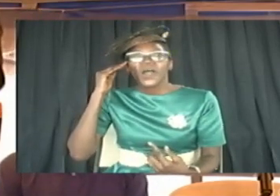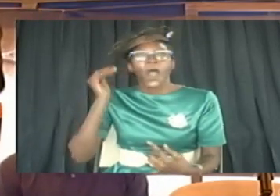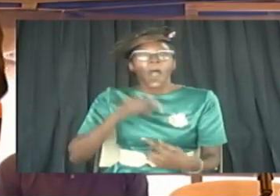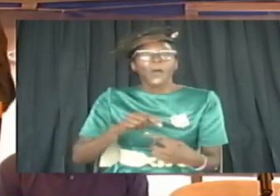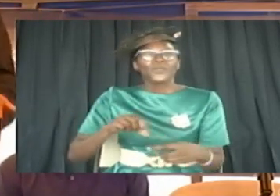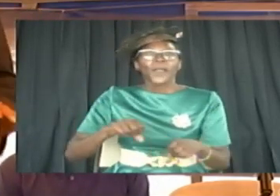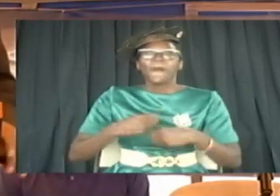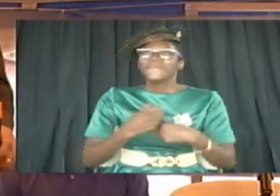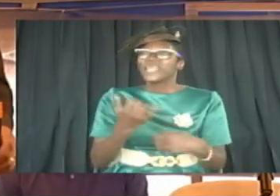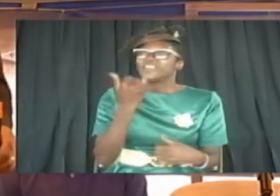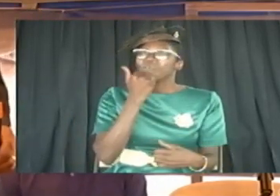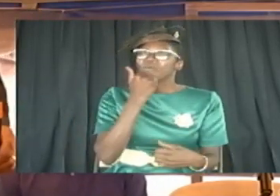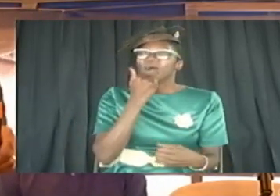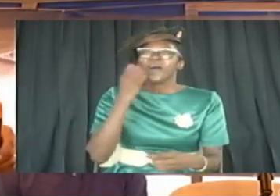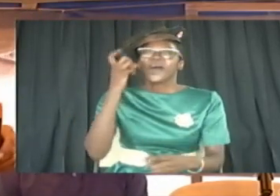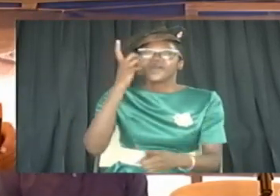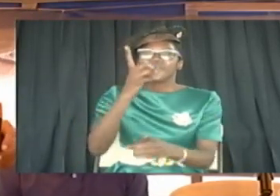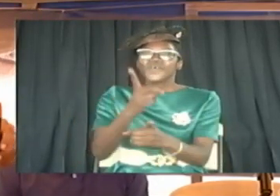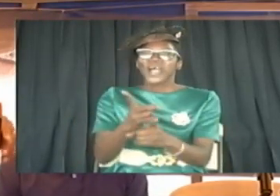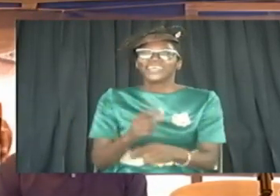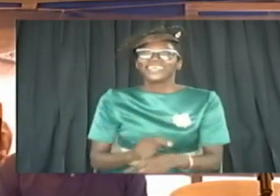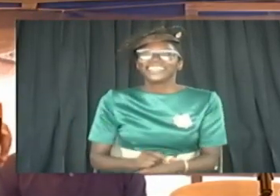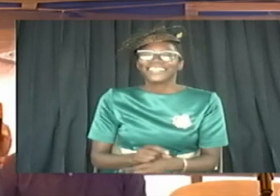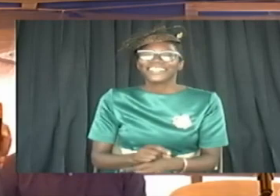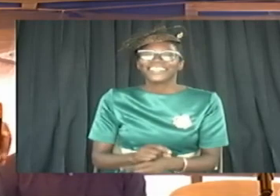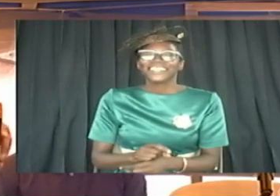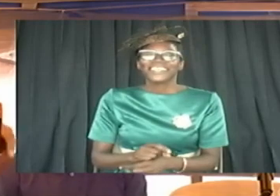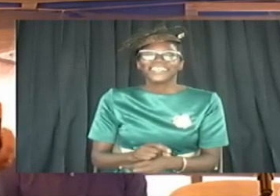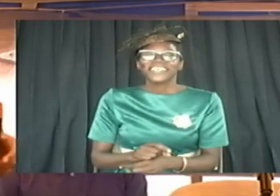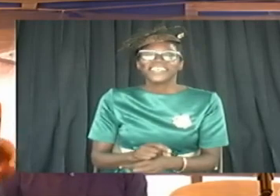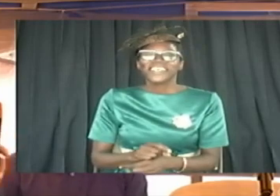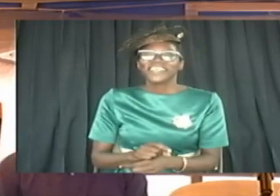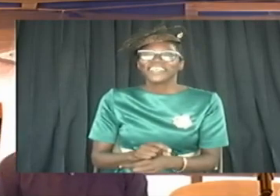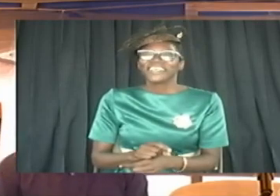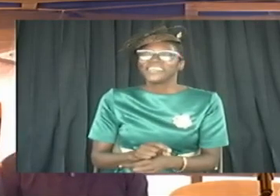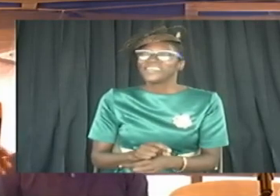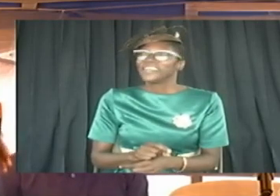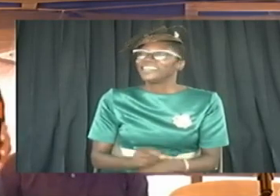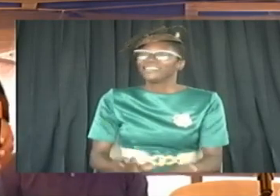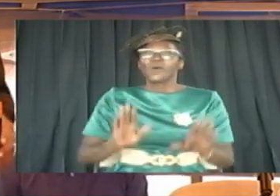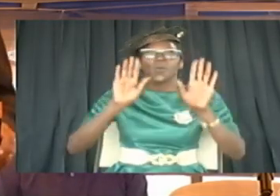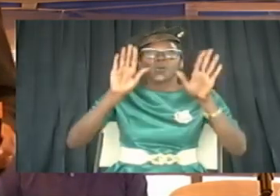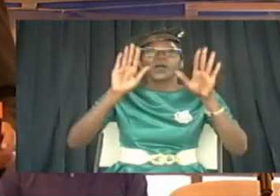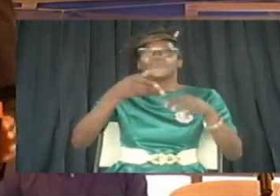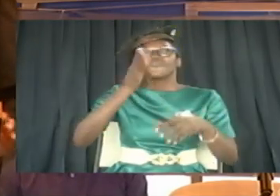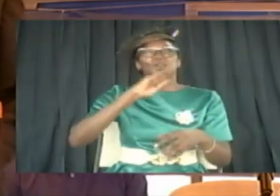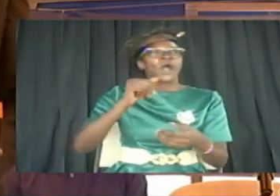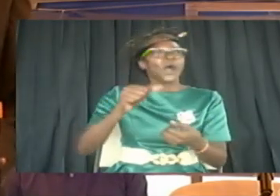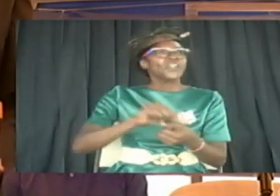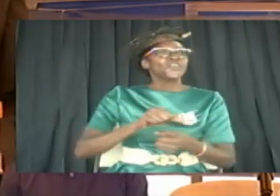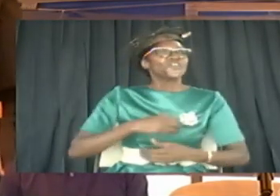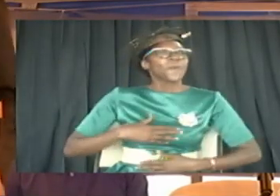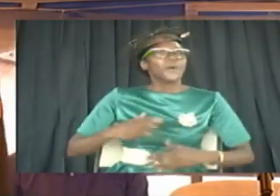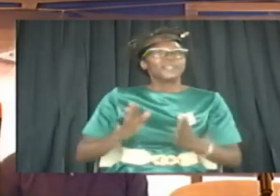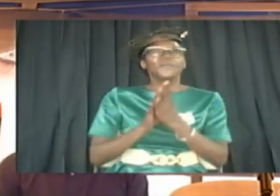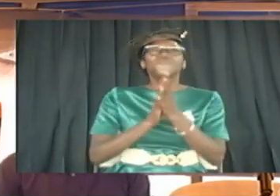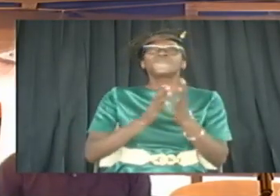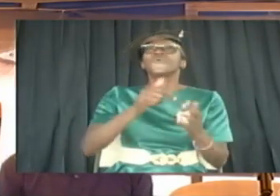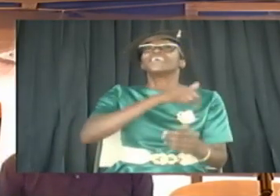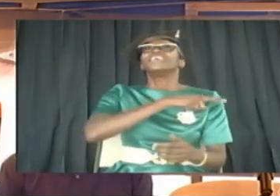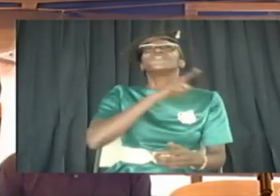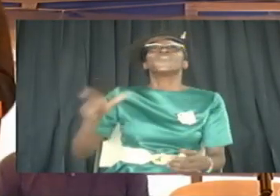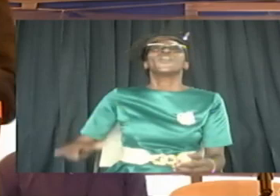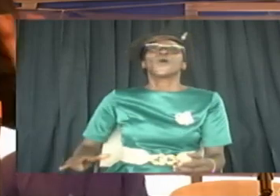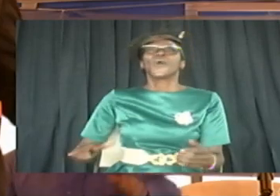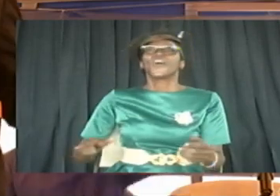right. He's just a great, big, wonderful God. Somebody praise the Lord one more time. Put your